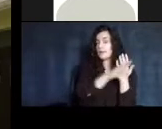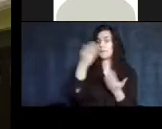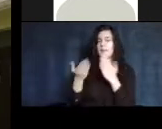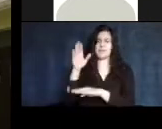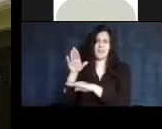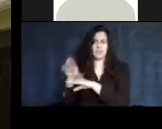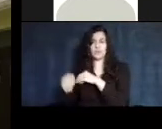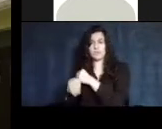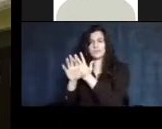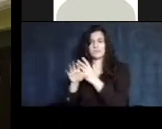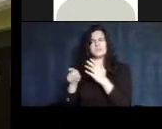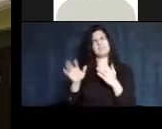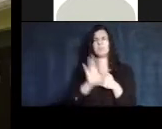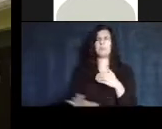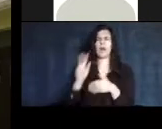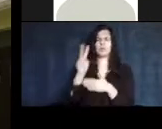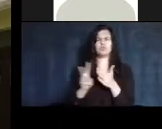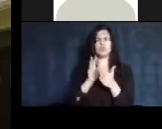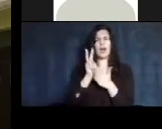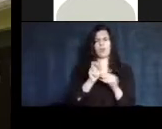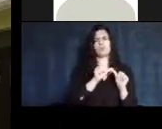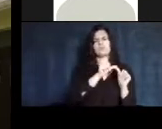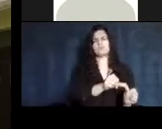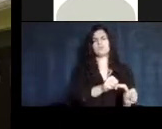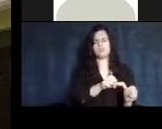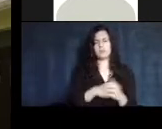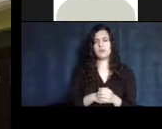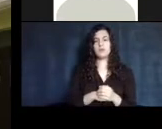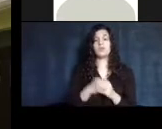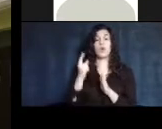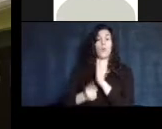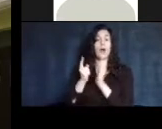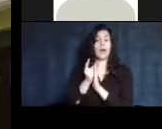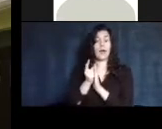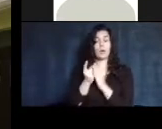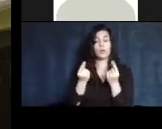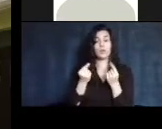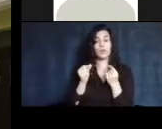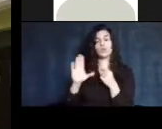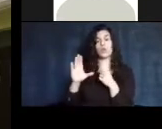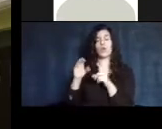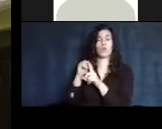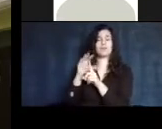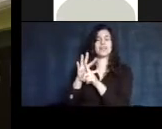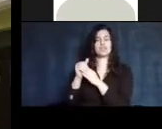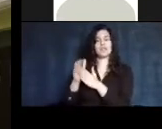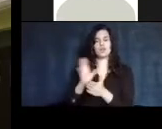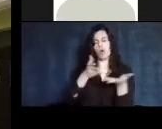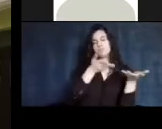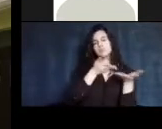2 hours. You'll do 1 hour of meeting with an orientation leader, getting to know other